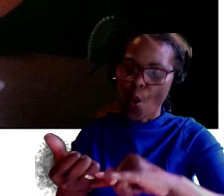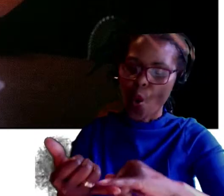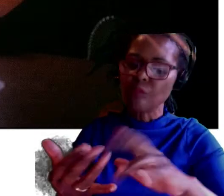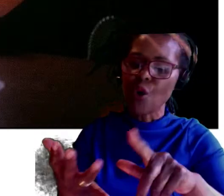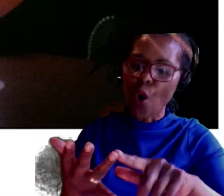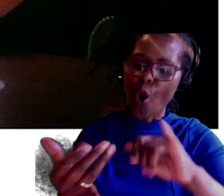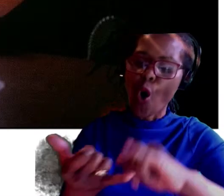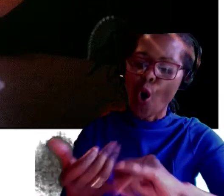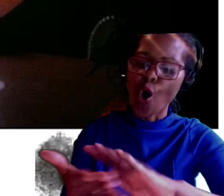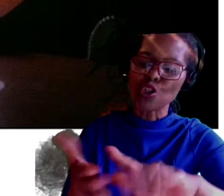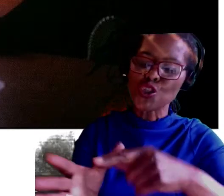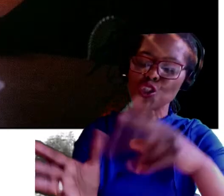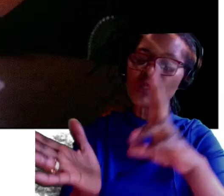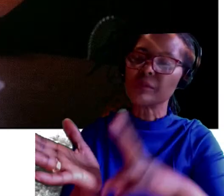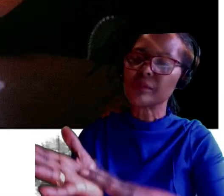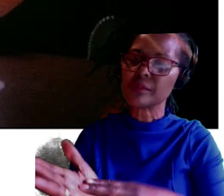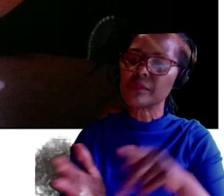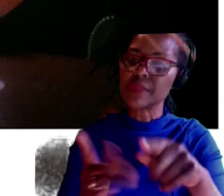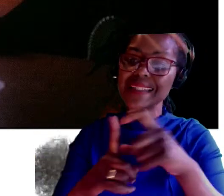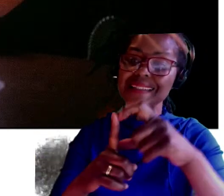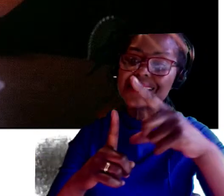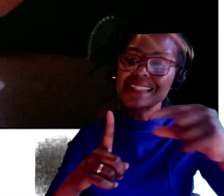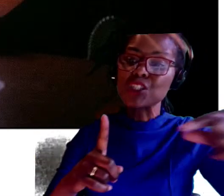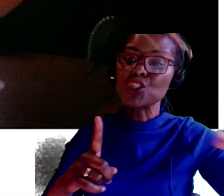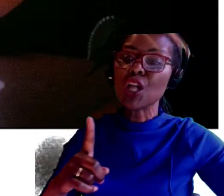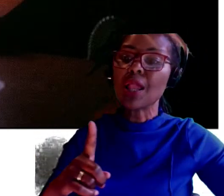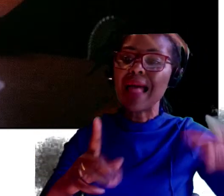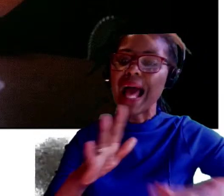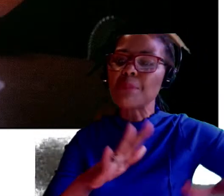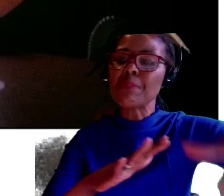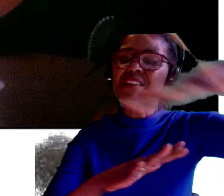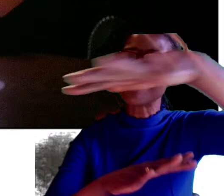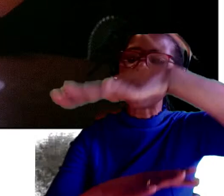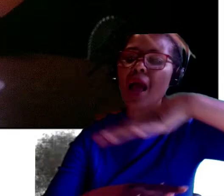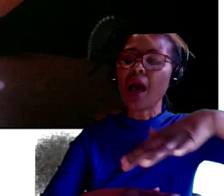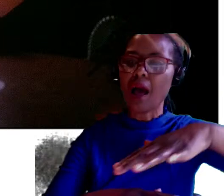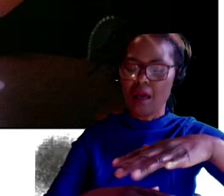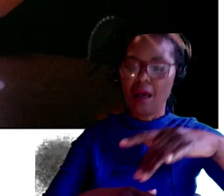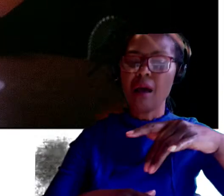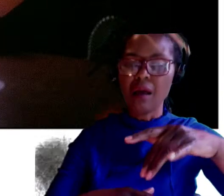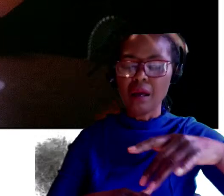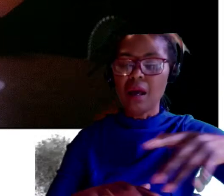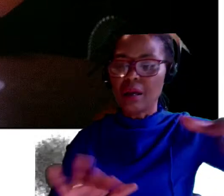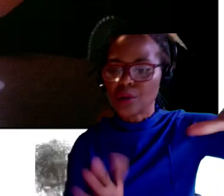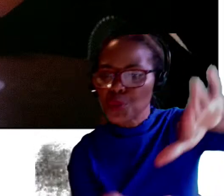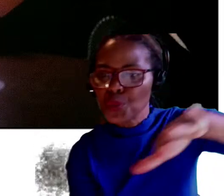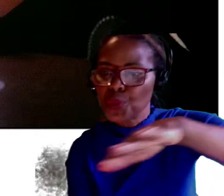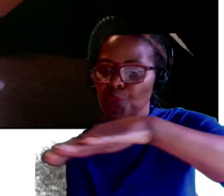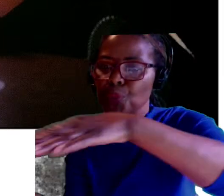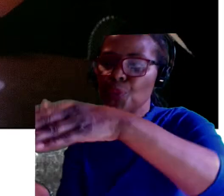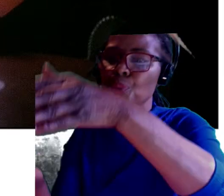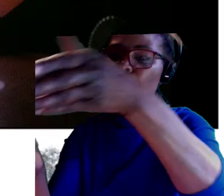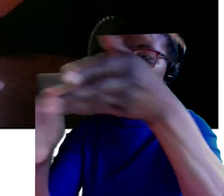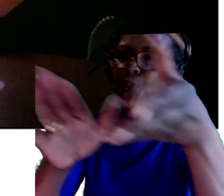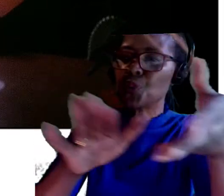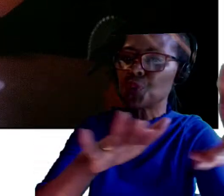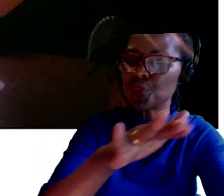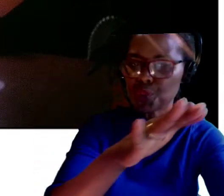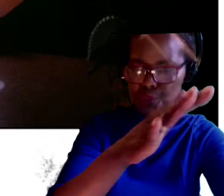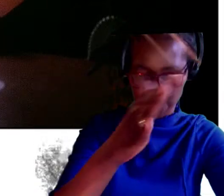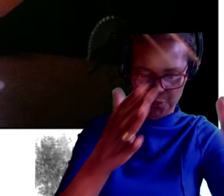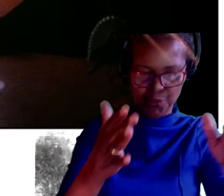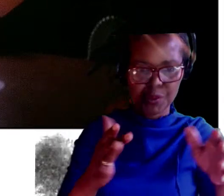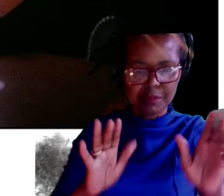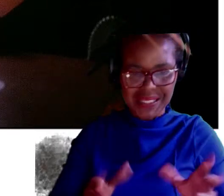atmosphere rooted in the concept it's a solo vehicle that in dire straits needs to operate through as much manual control as